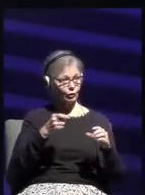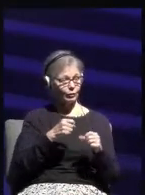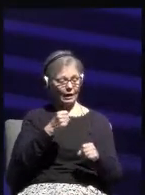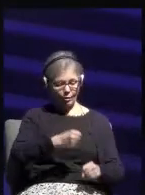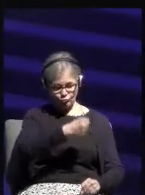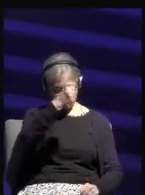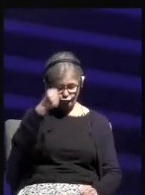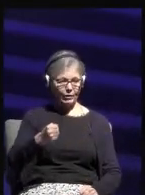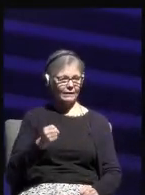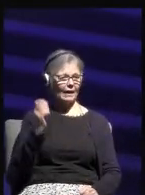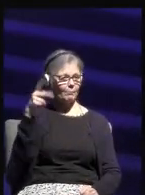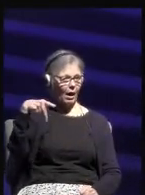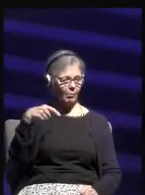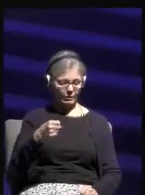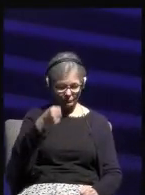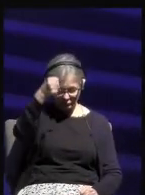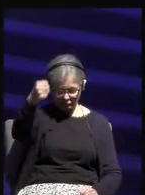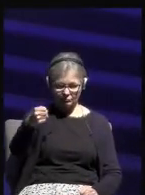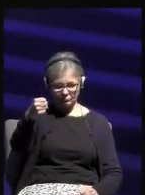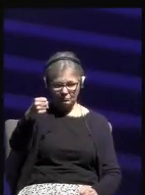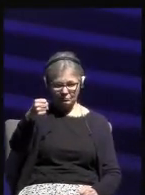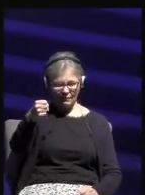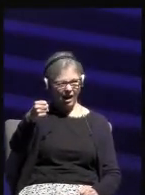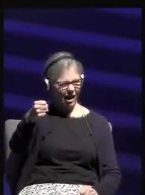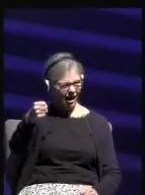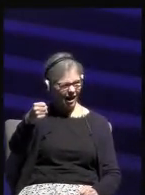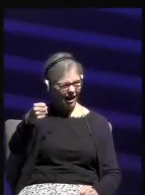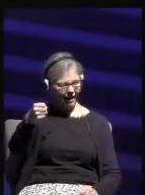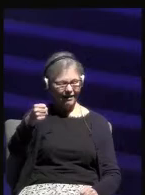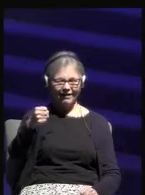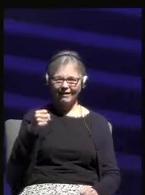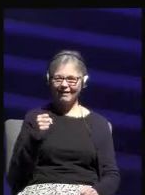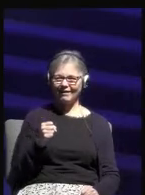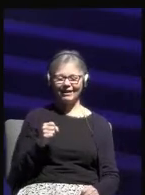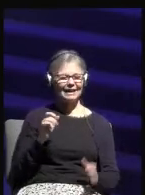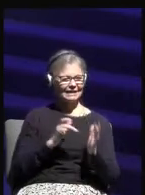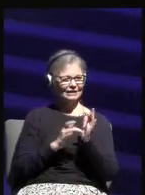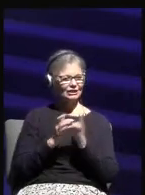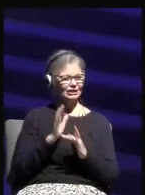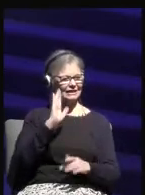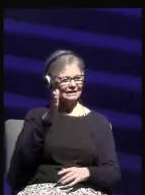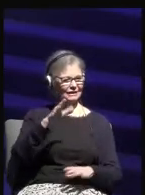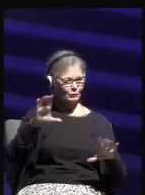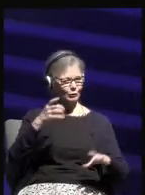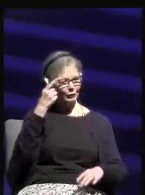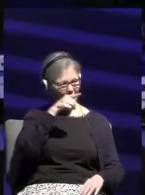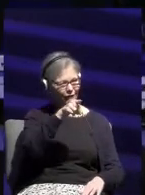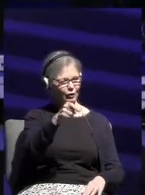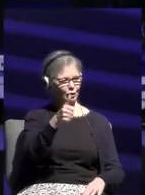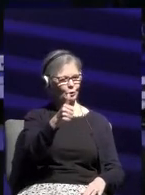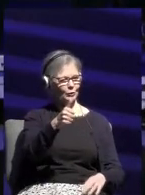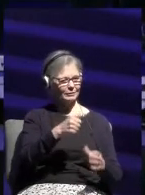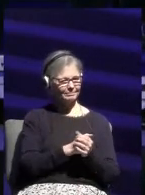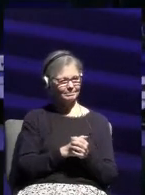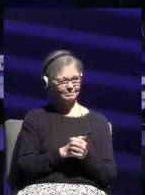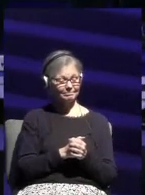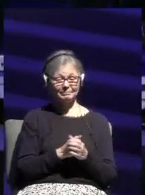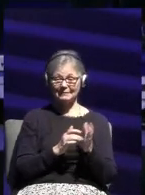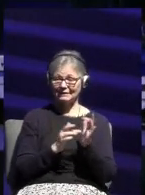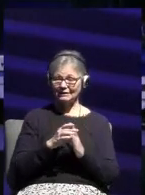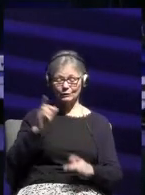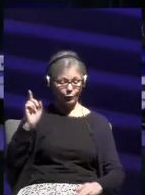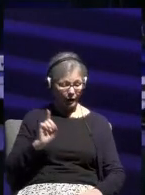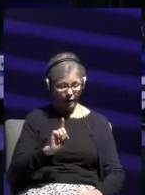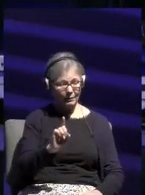bring them up. I want you to know that's exactly what Jesus Christ wants to do to each and every person in this room. He wants to come into